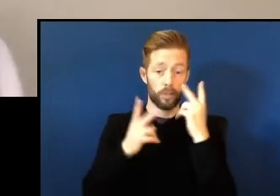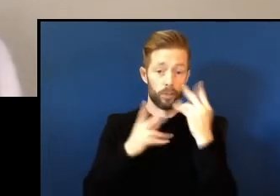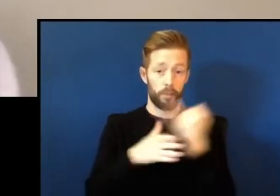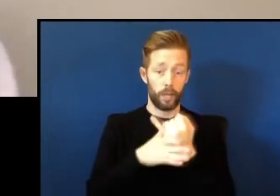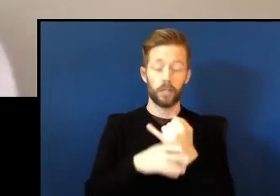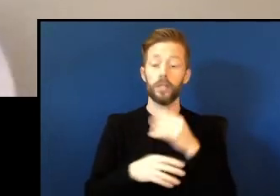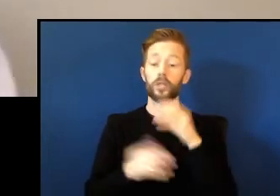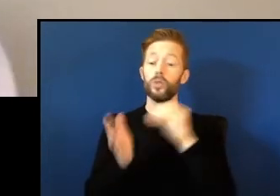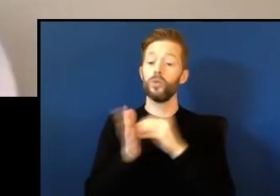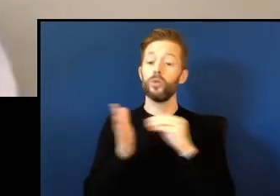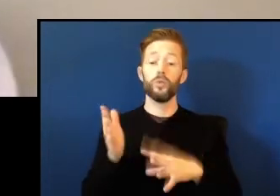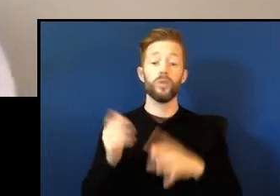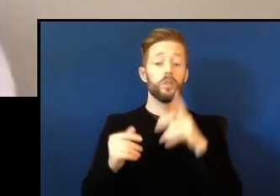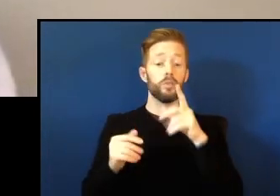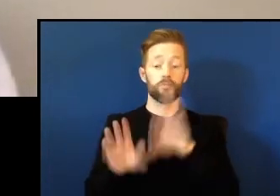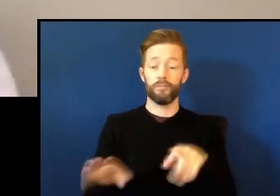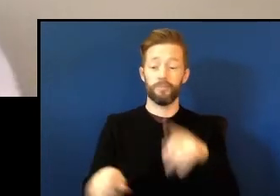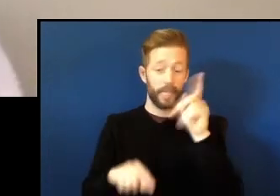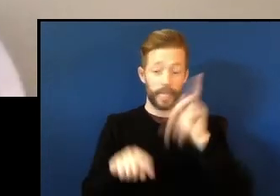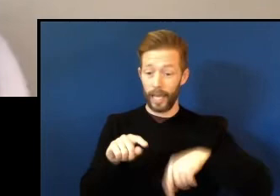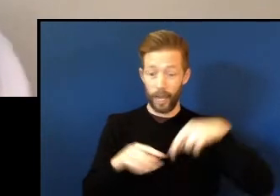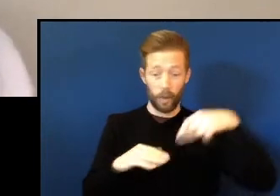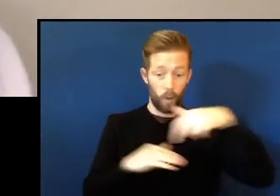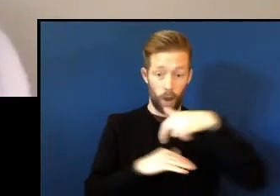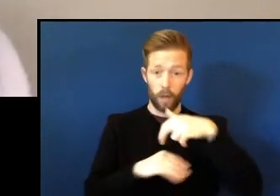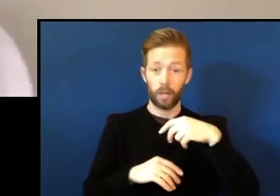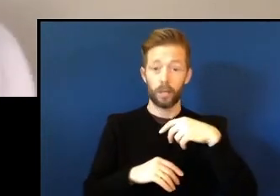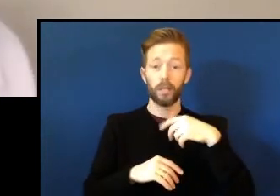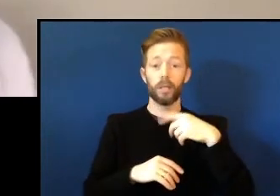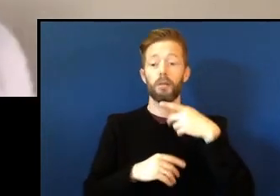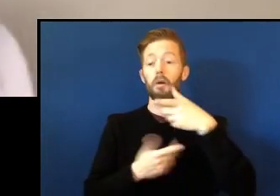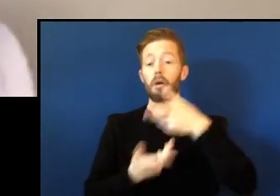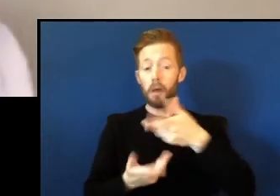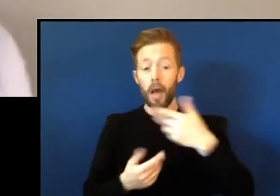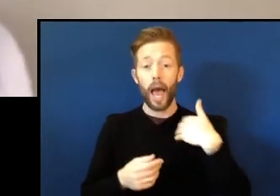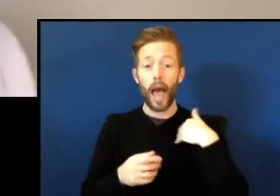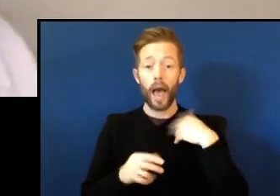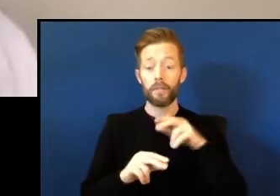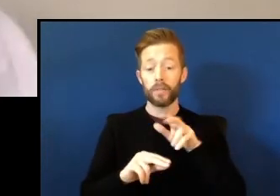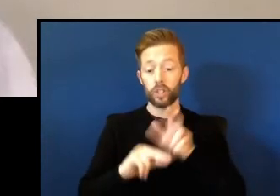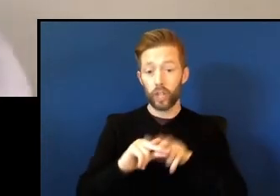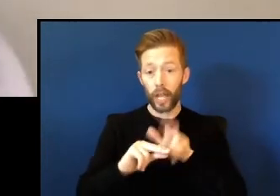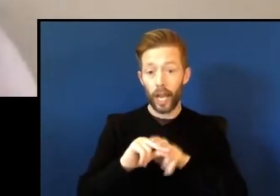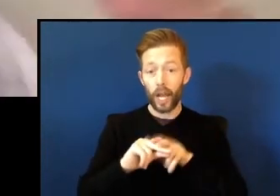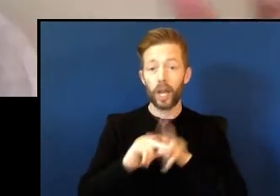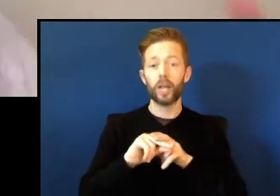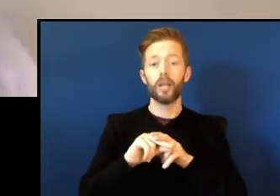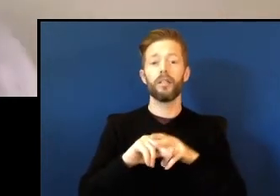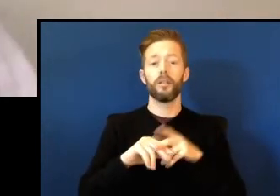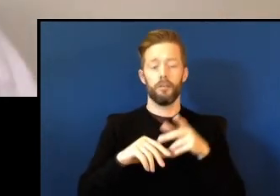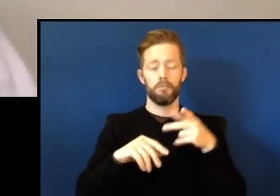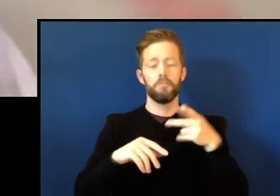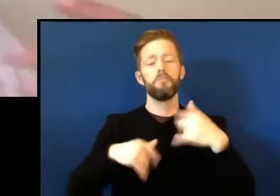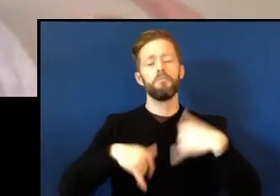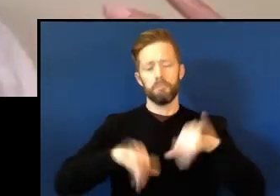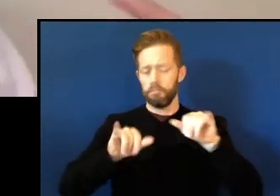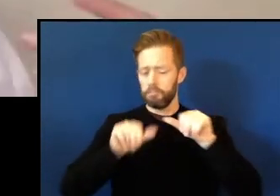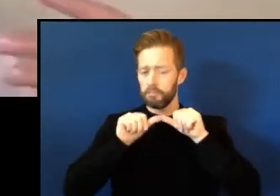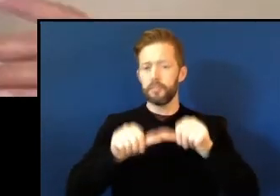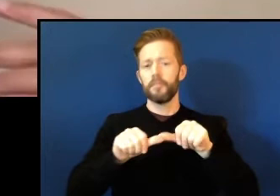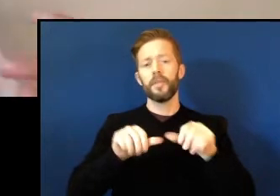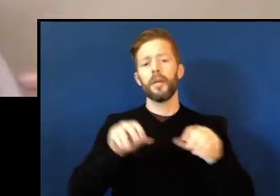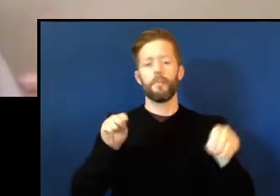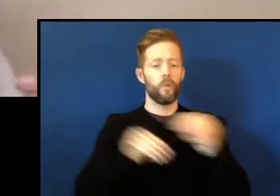my non-ambulatory children, if they have an adaptive chair, we basically still engage in